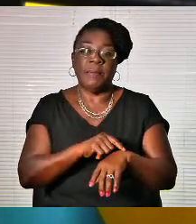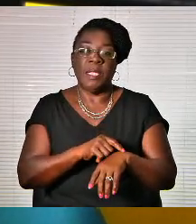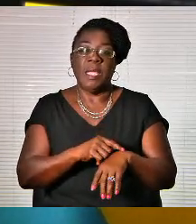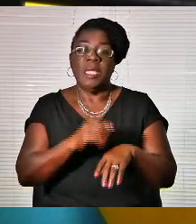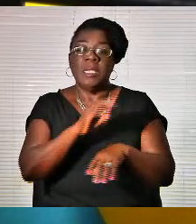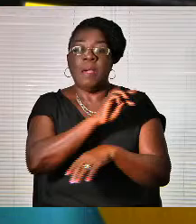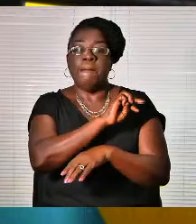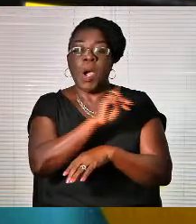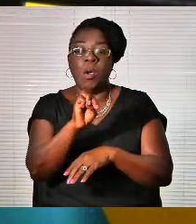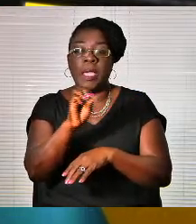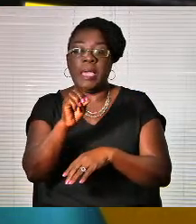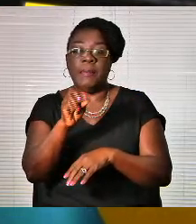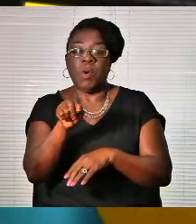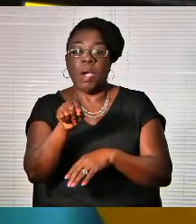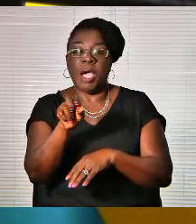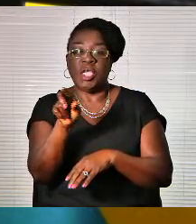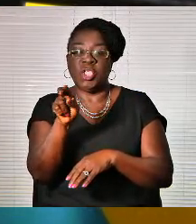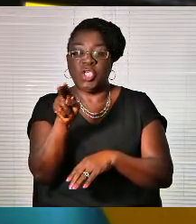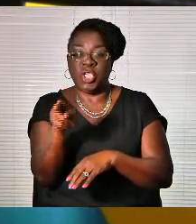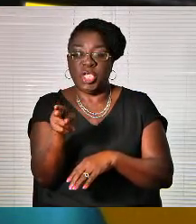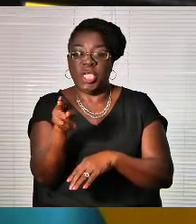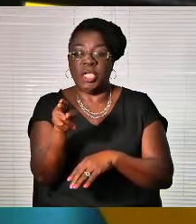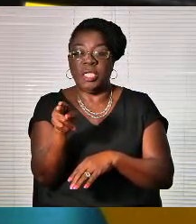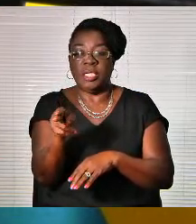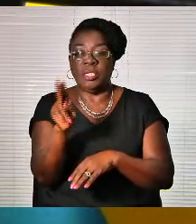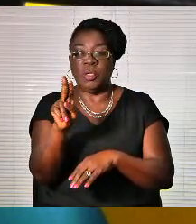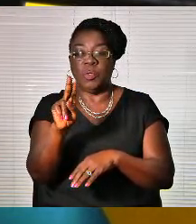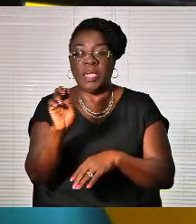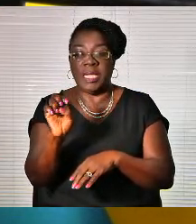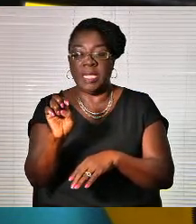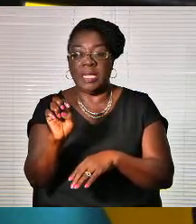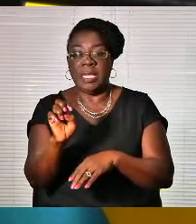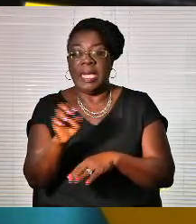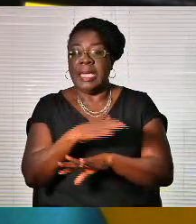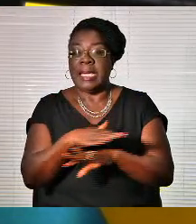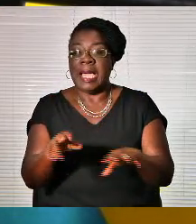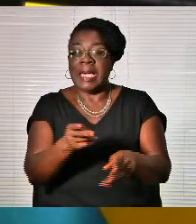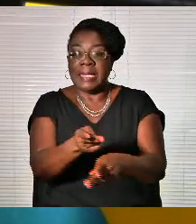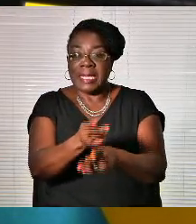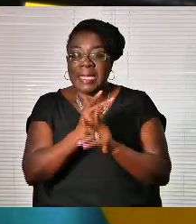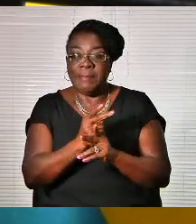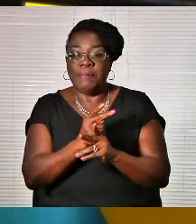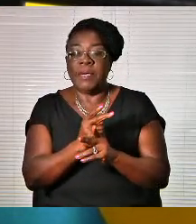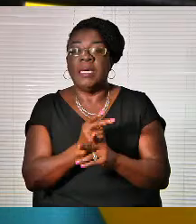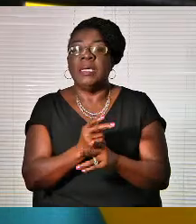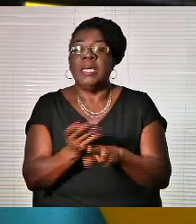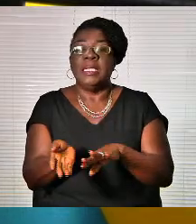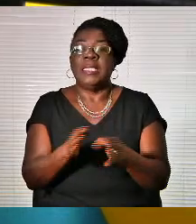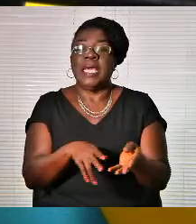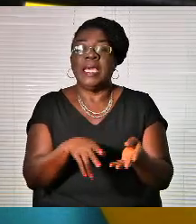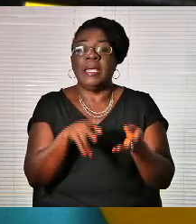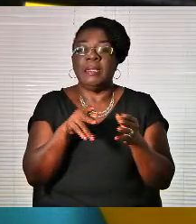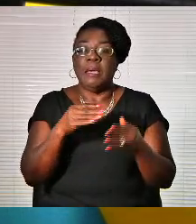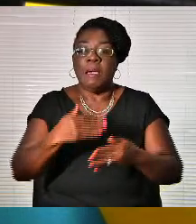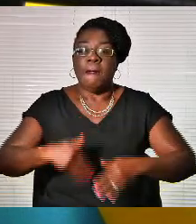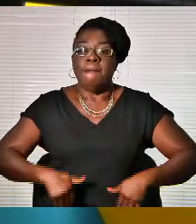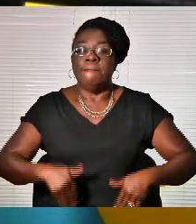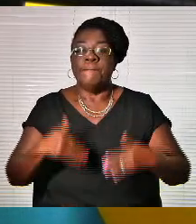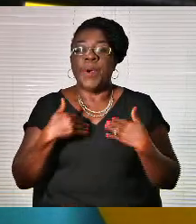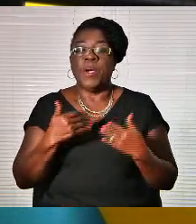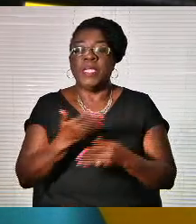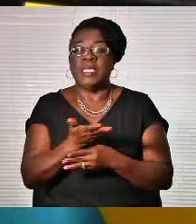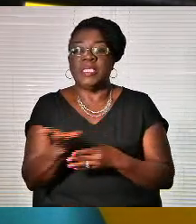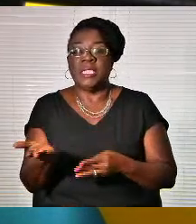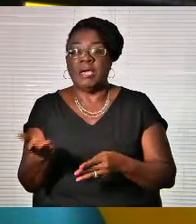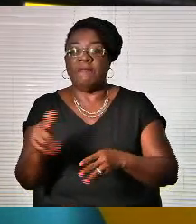the Princess Margaret Hospital continues to be stretched to capacity as a result of the delayed collection of